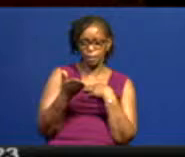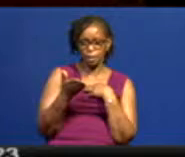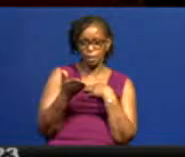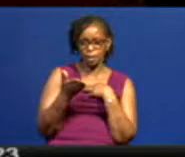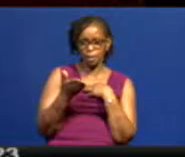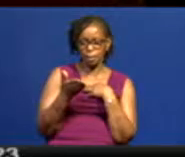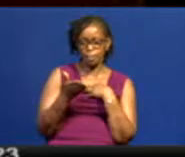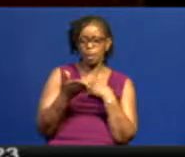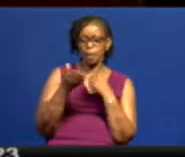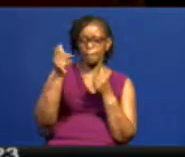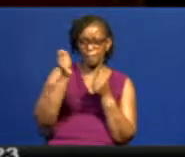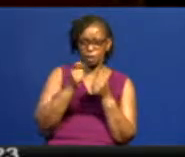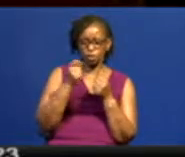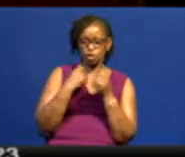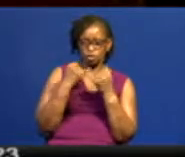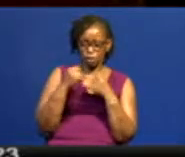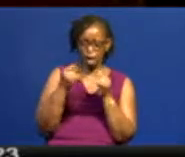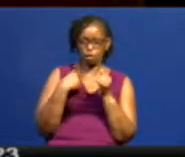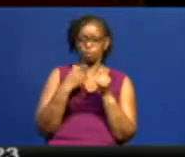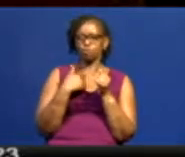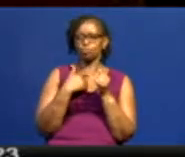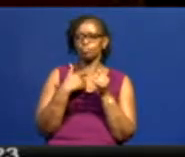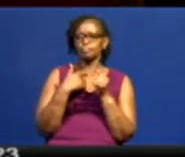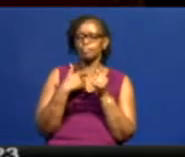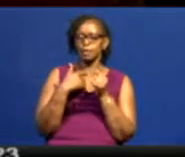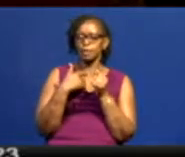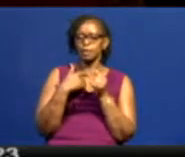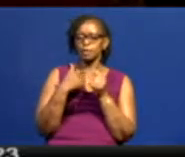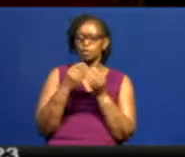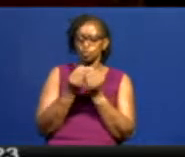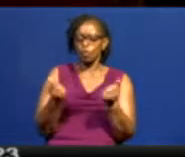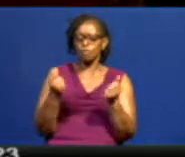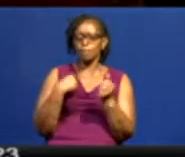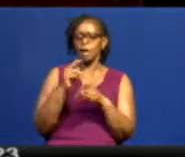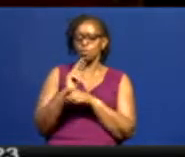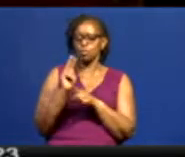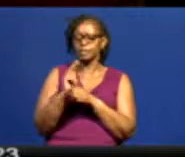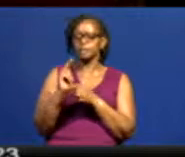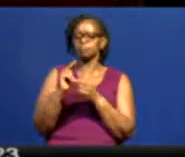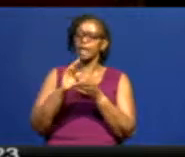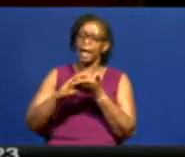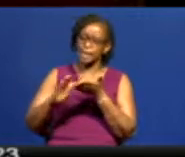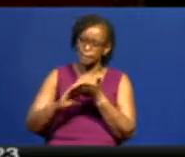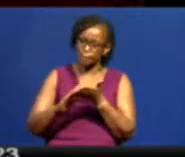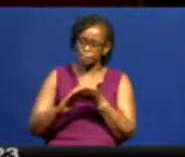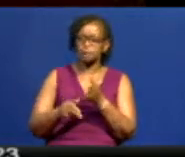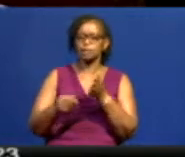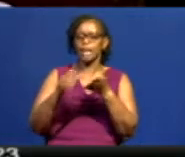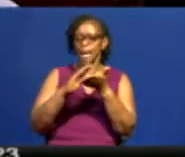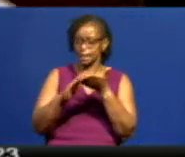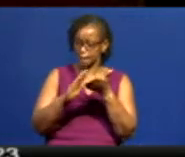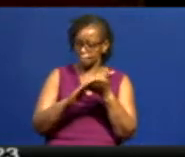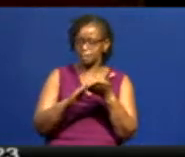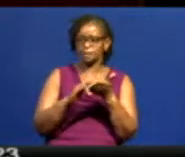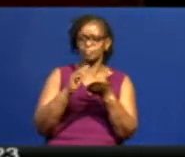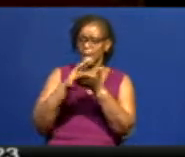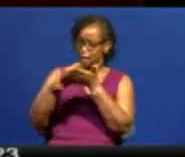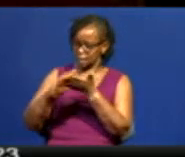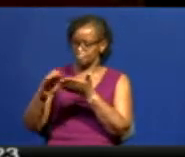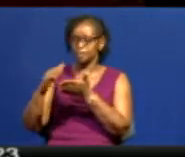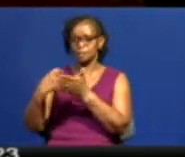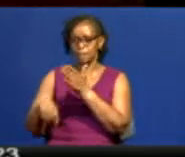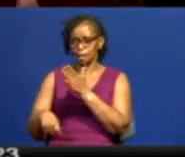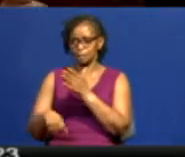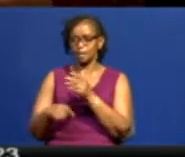using exempt taxation method rather than the current system where